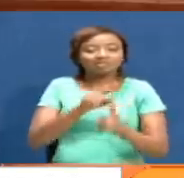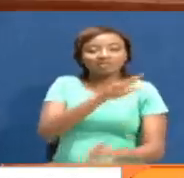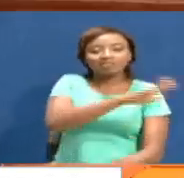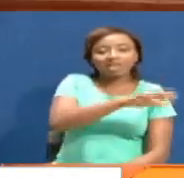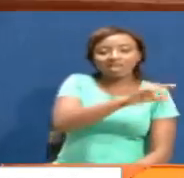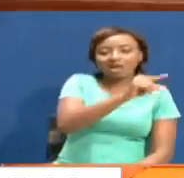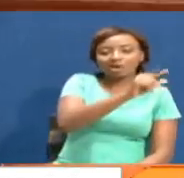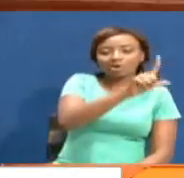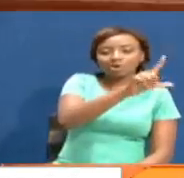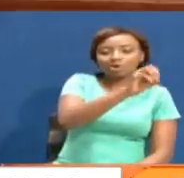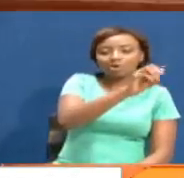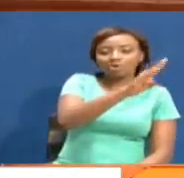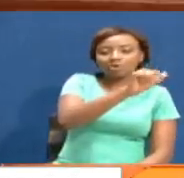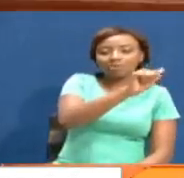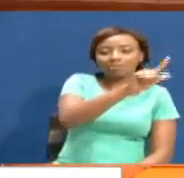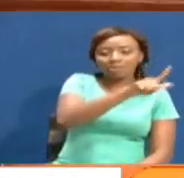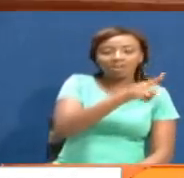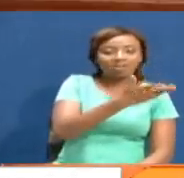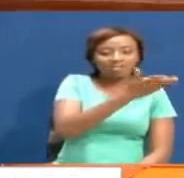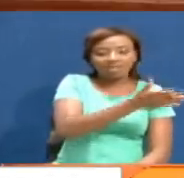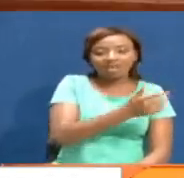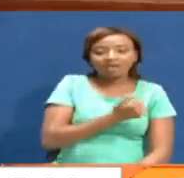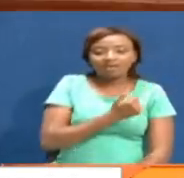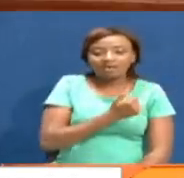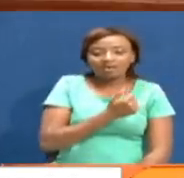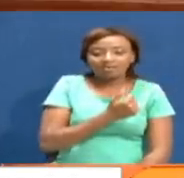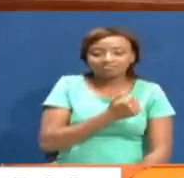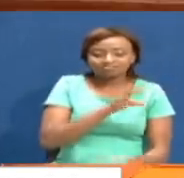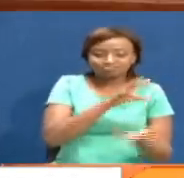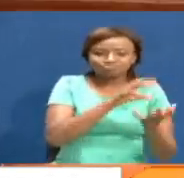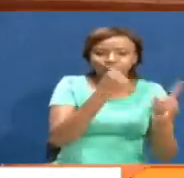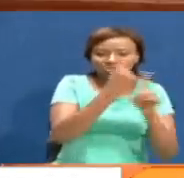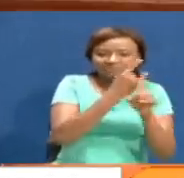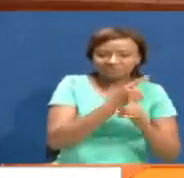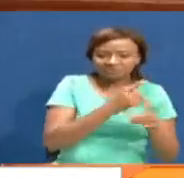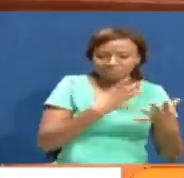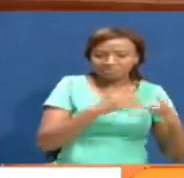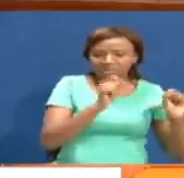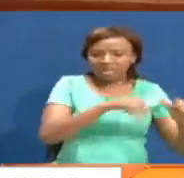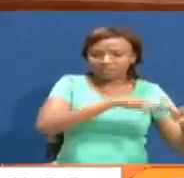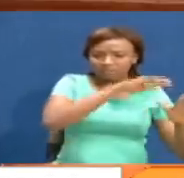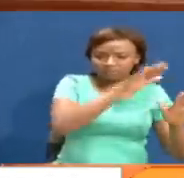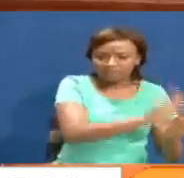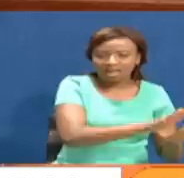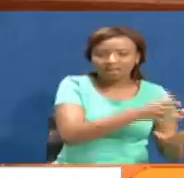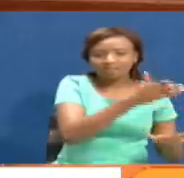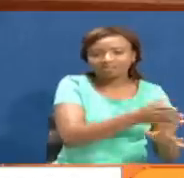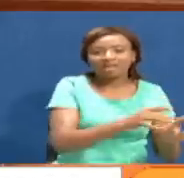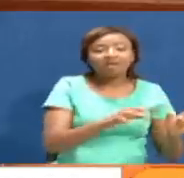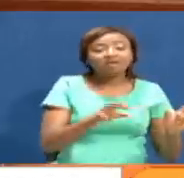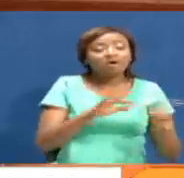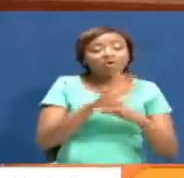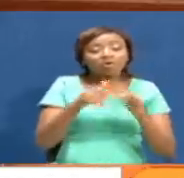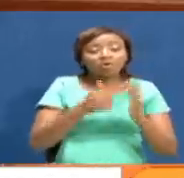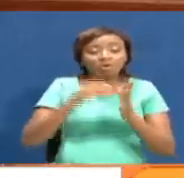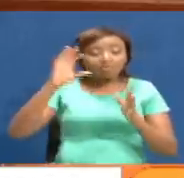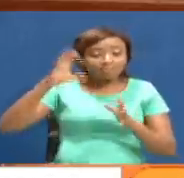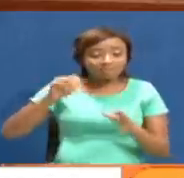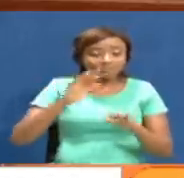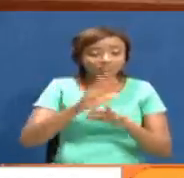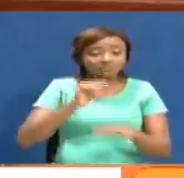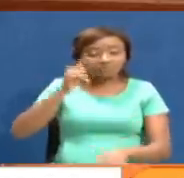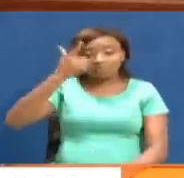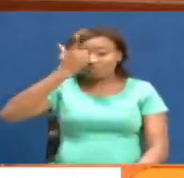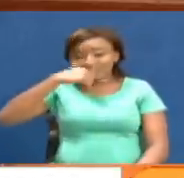just next. We have bought some land from various people. We are going to remove all the matatus coming